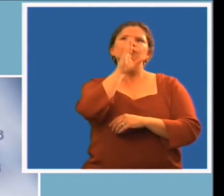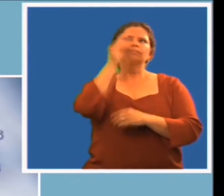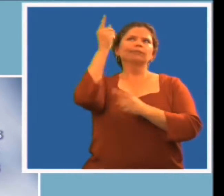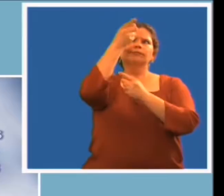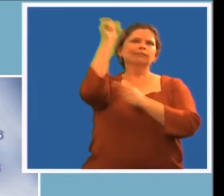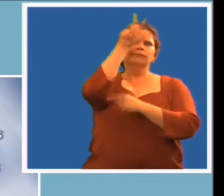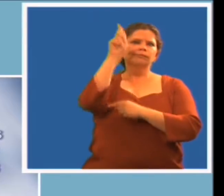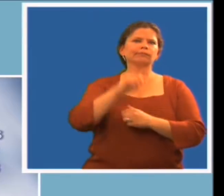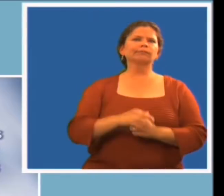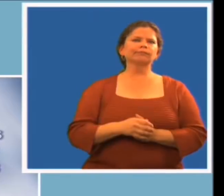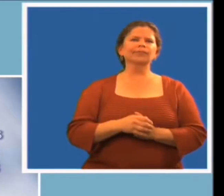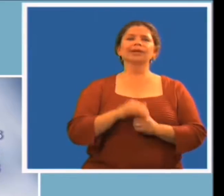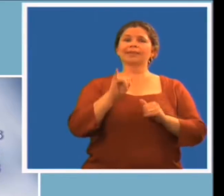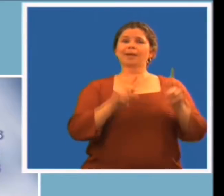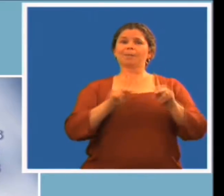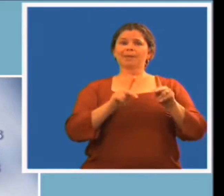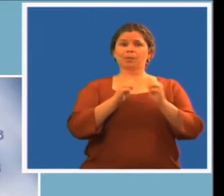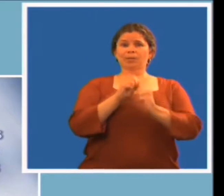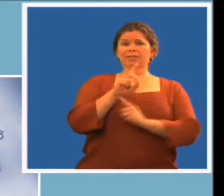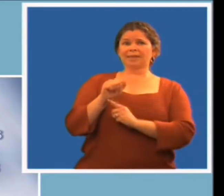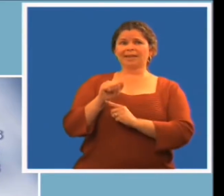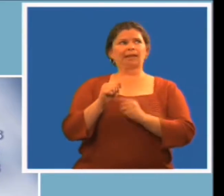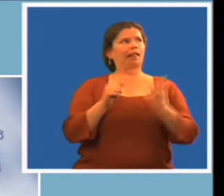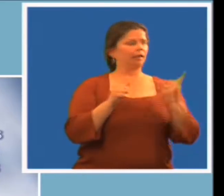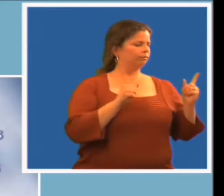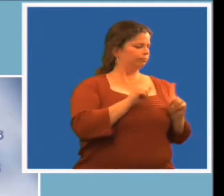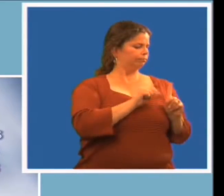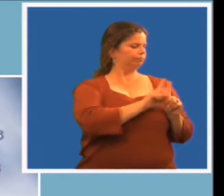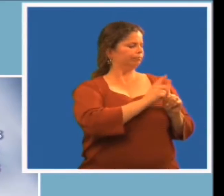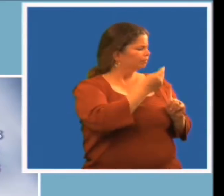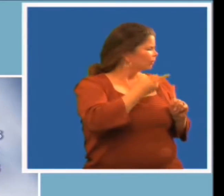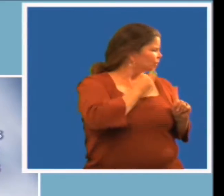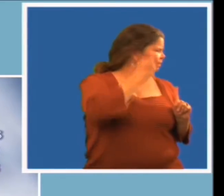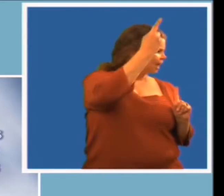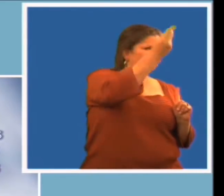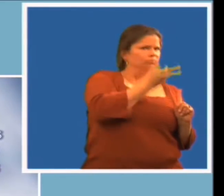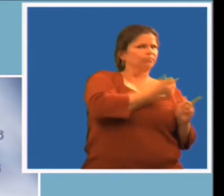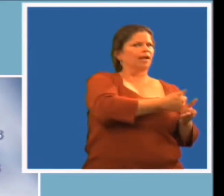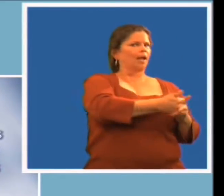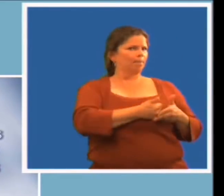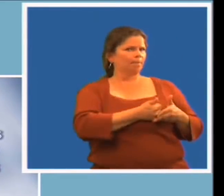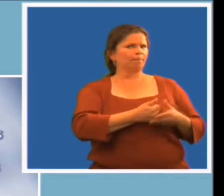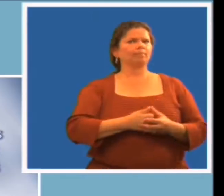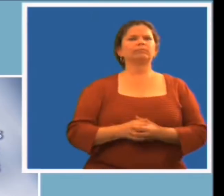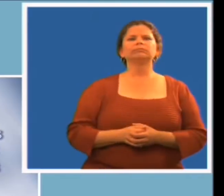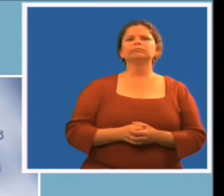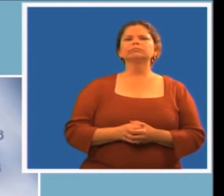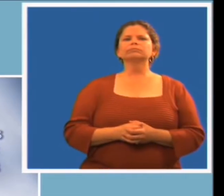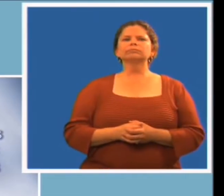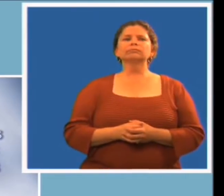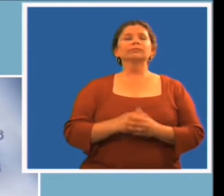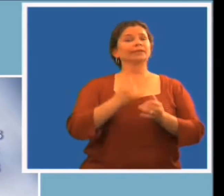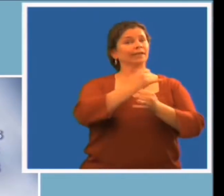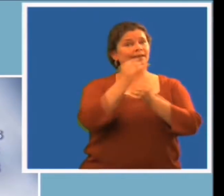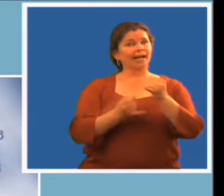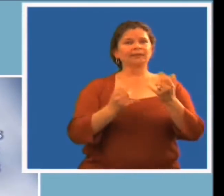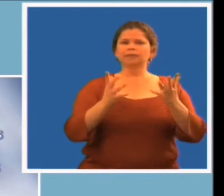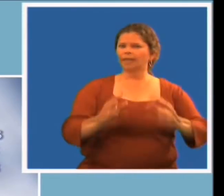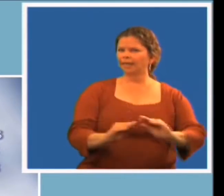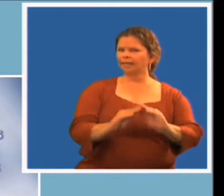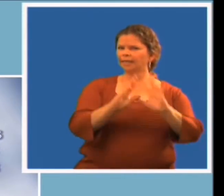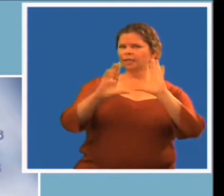as elevators or audio announcements, relied on by people with disabilities for access, and